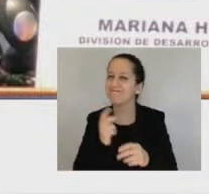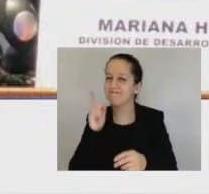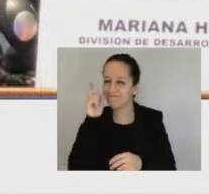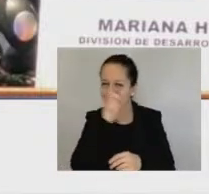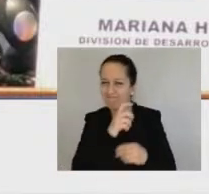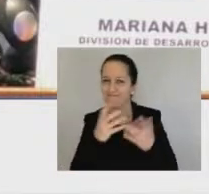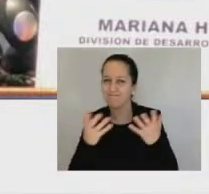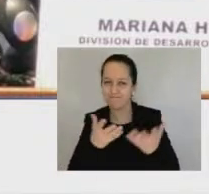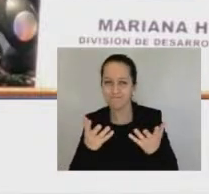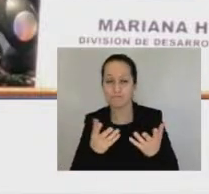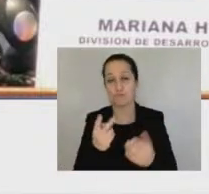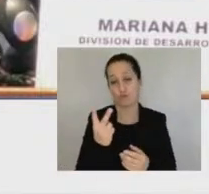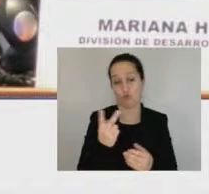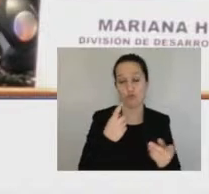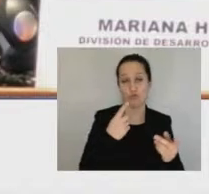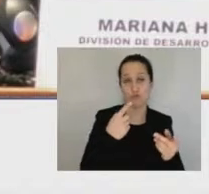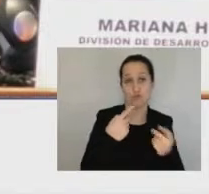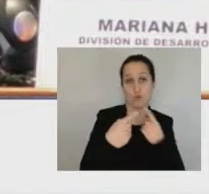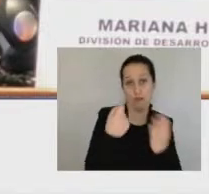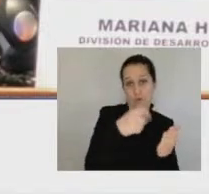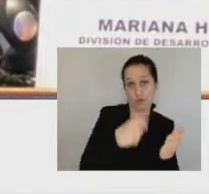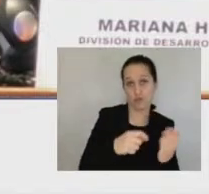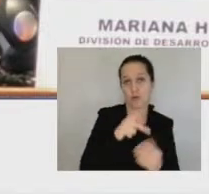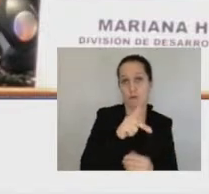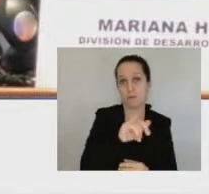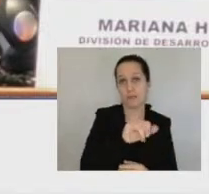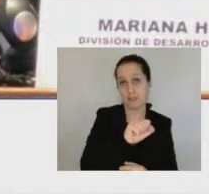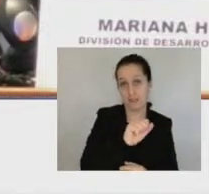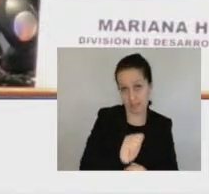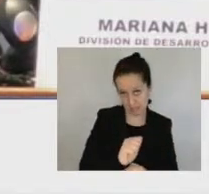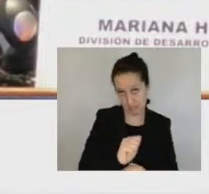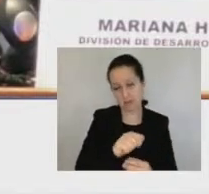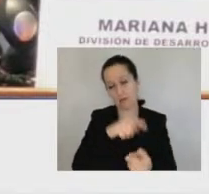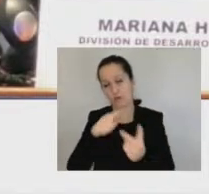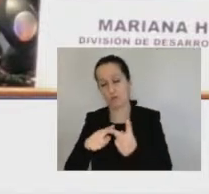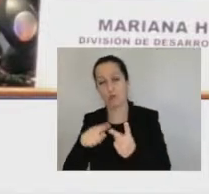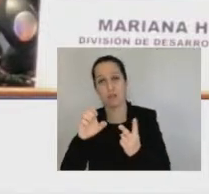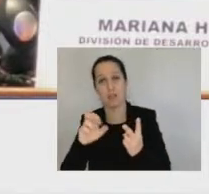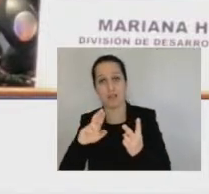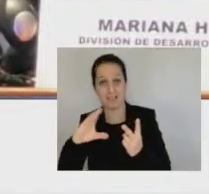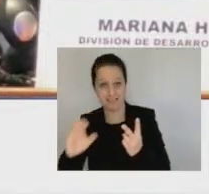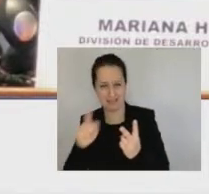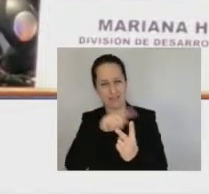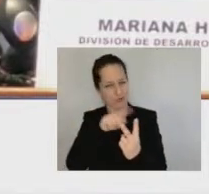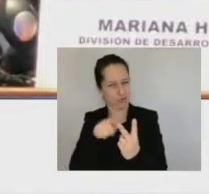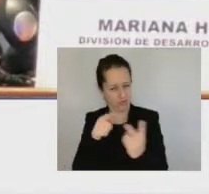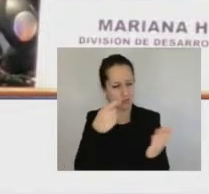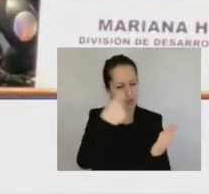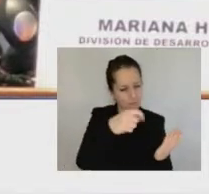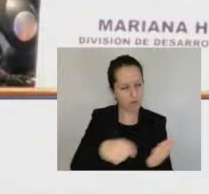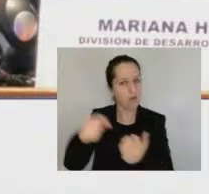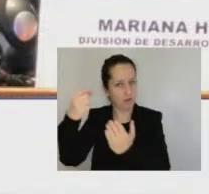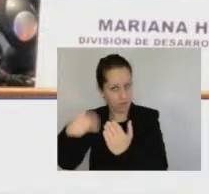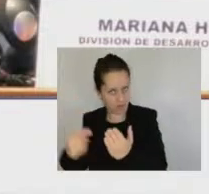in using PISA and ERSE is that these